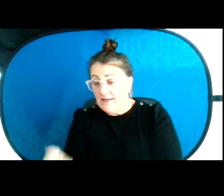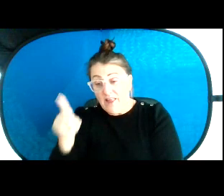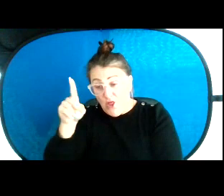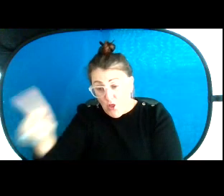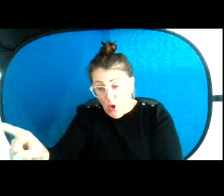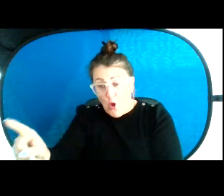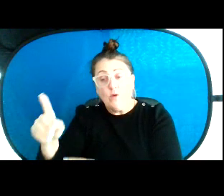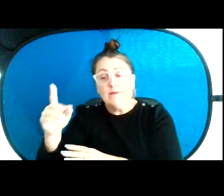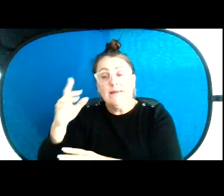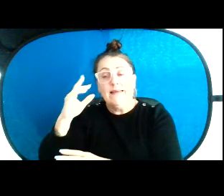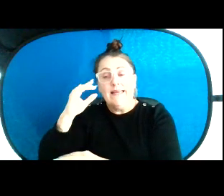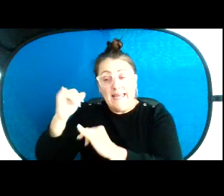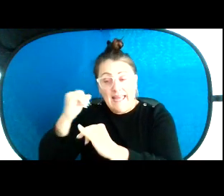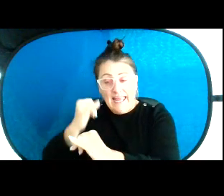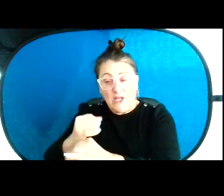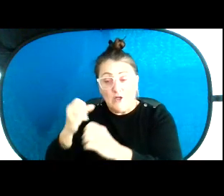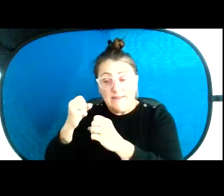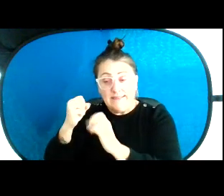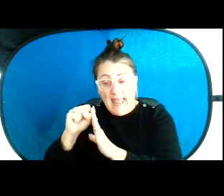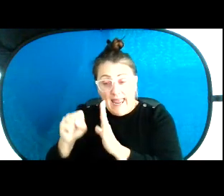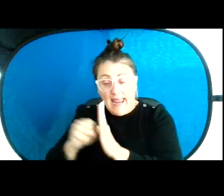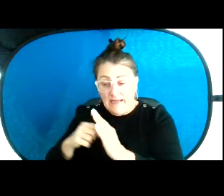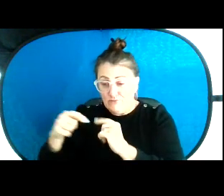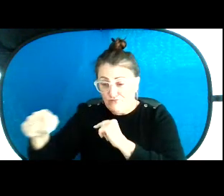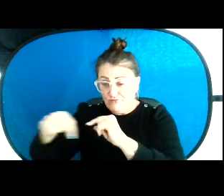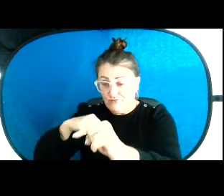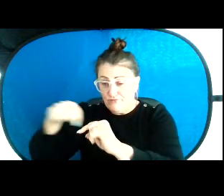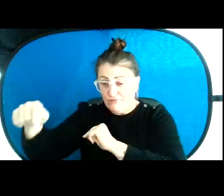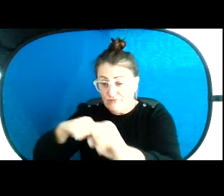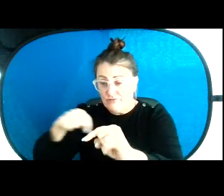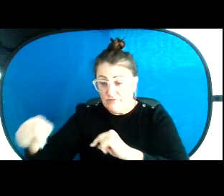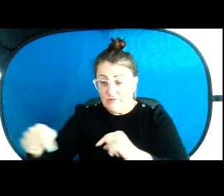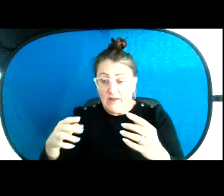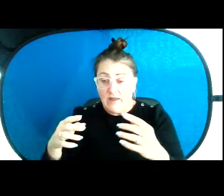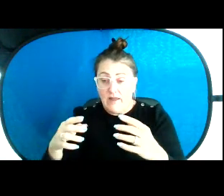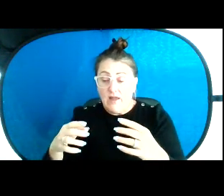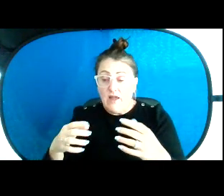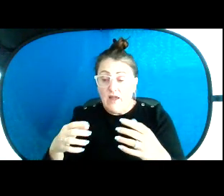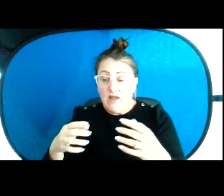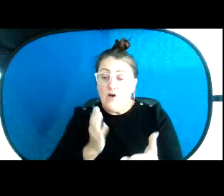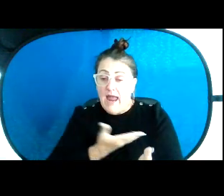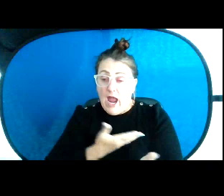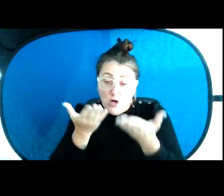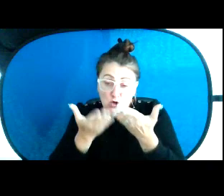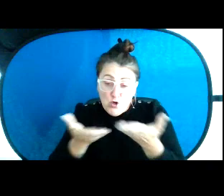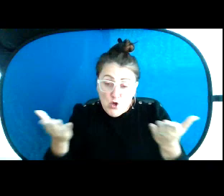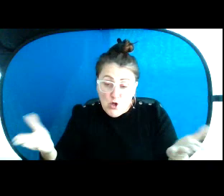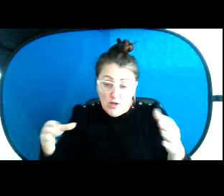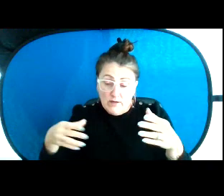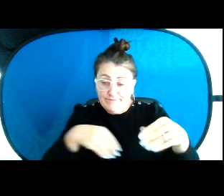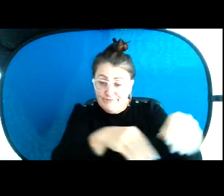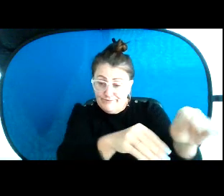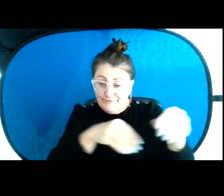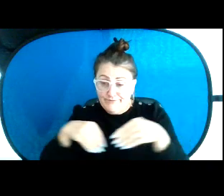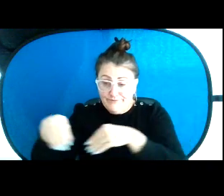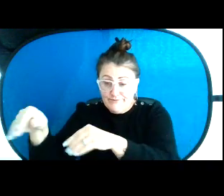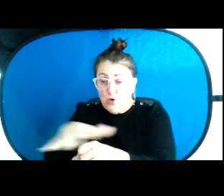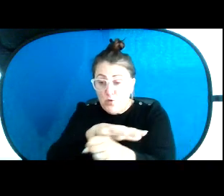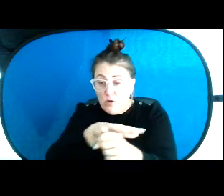routes serve as major arteries for good movements, tourism, and regional commerce. Next slide, please.